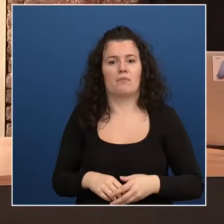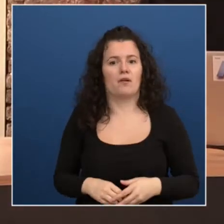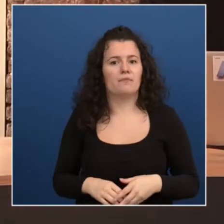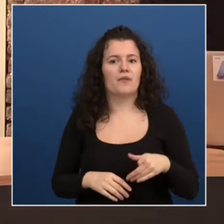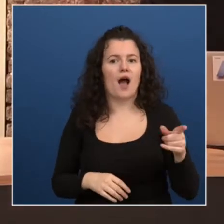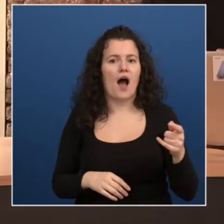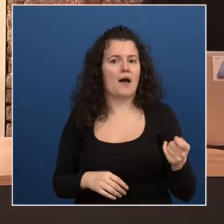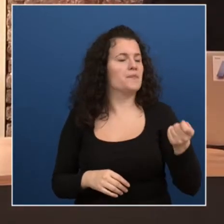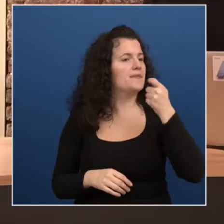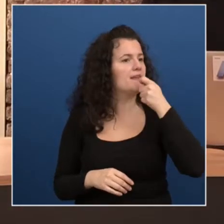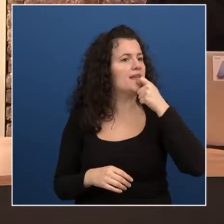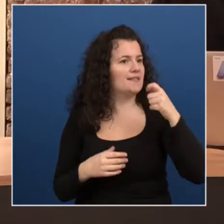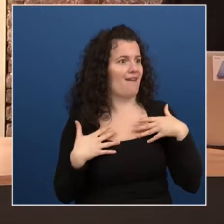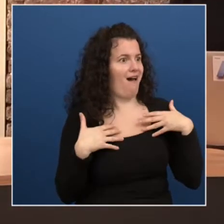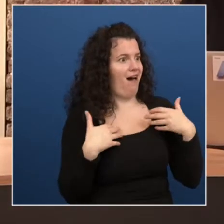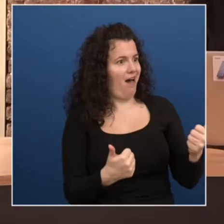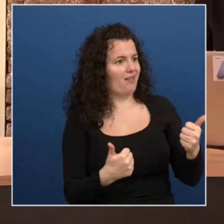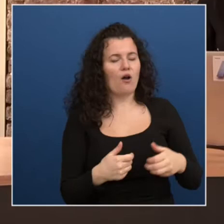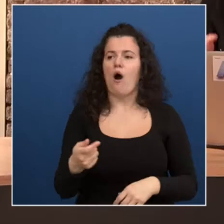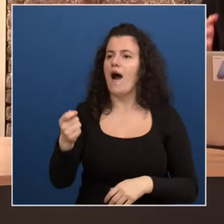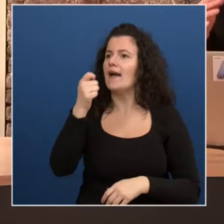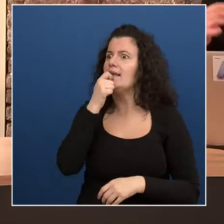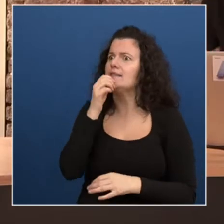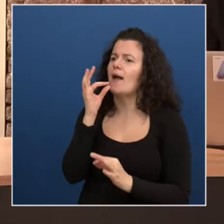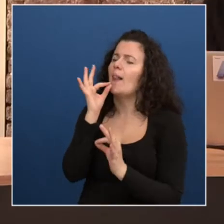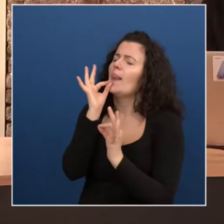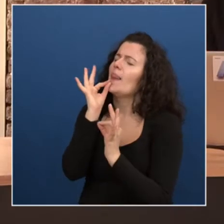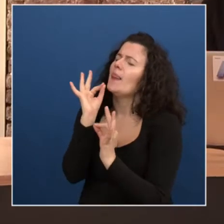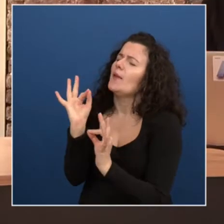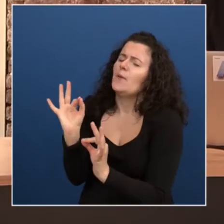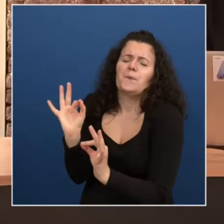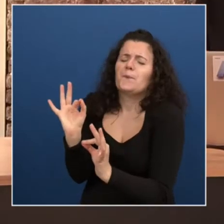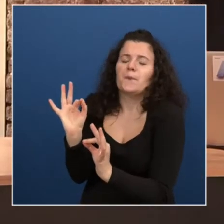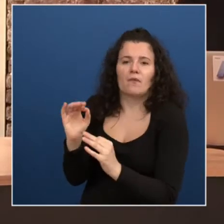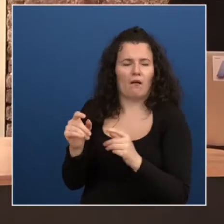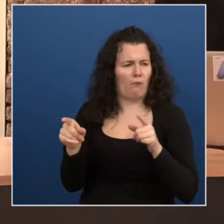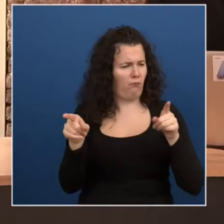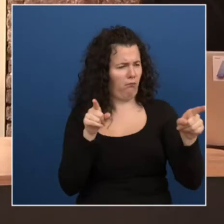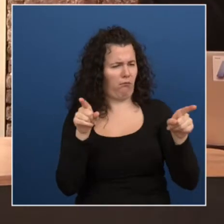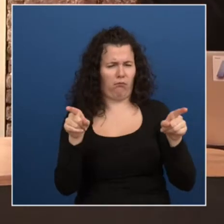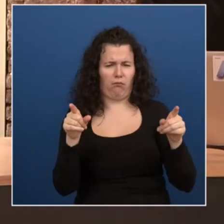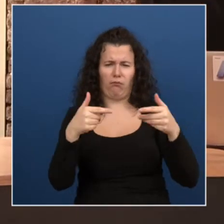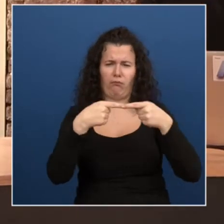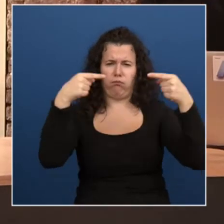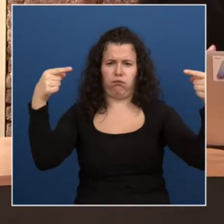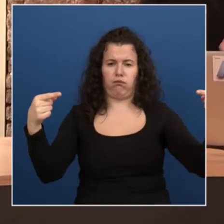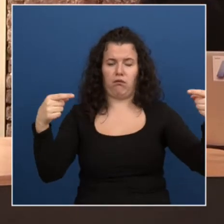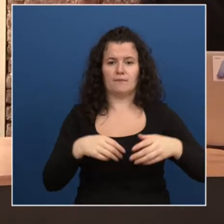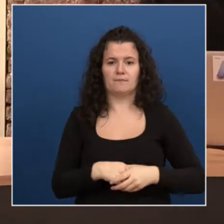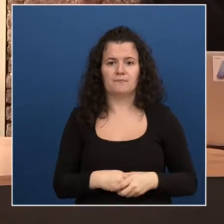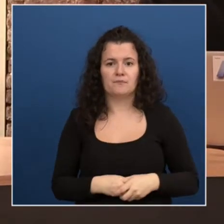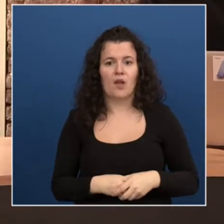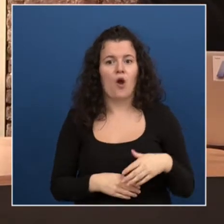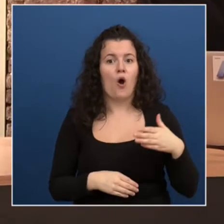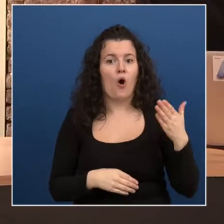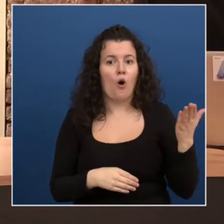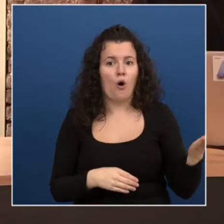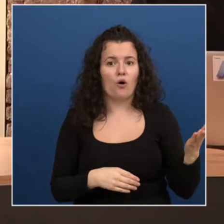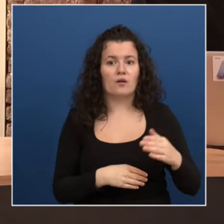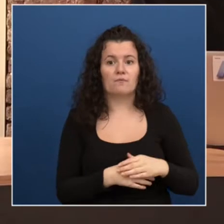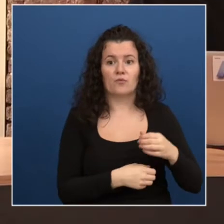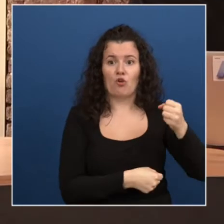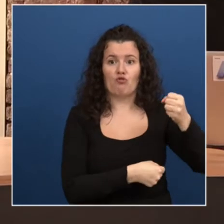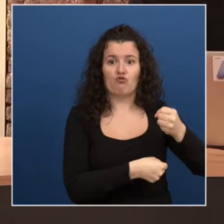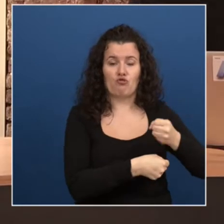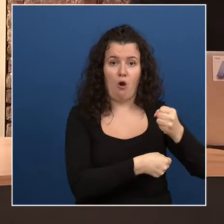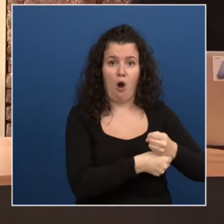how people think. I don't say it's true. It's a sitting job or a standing job. It's being rich,